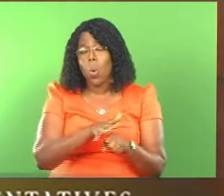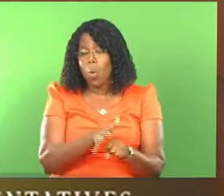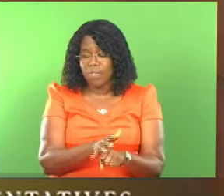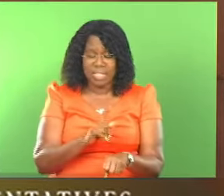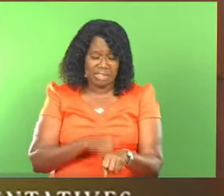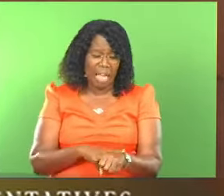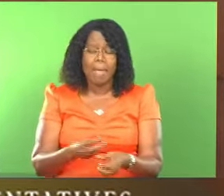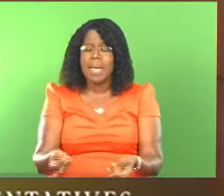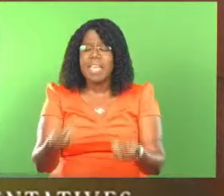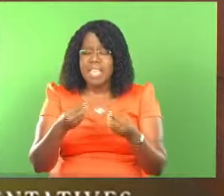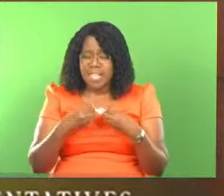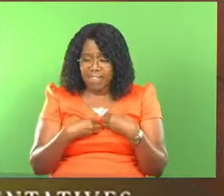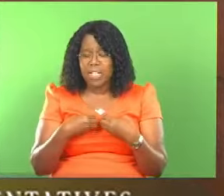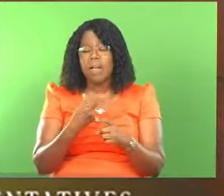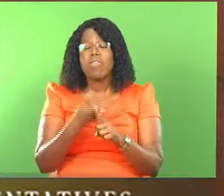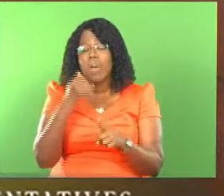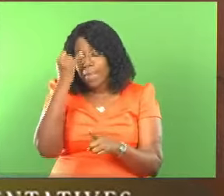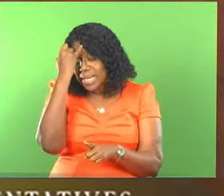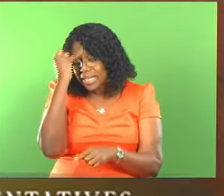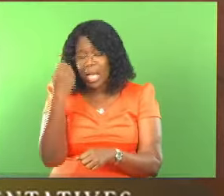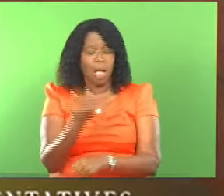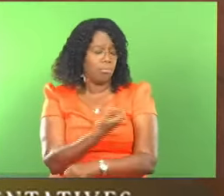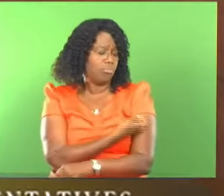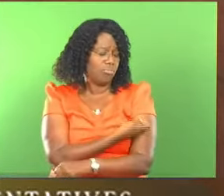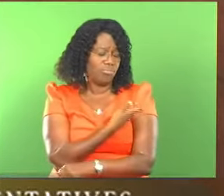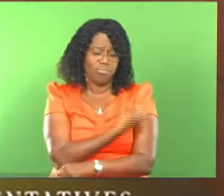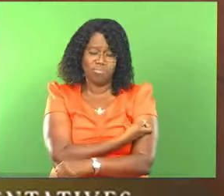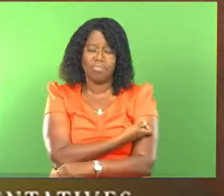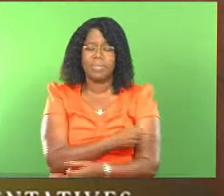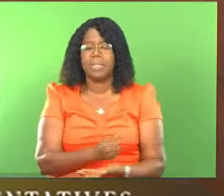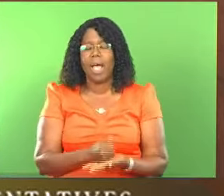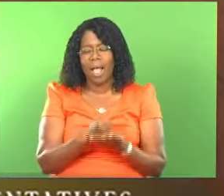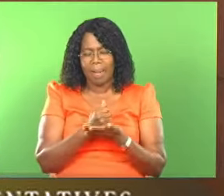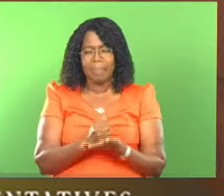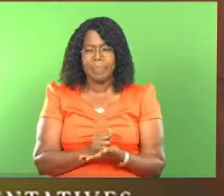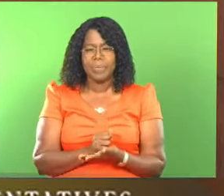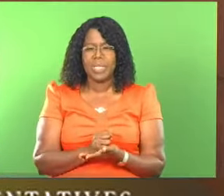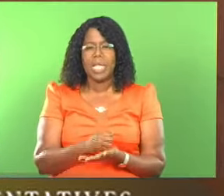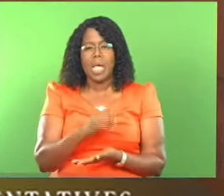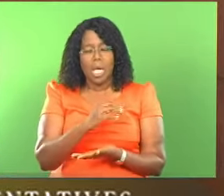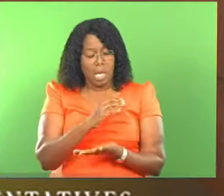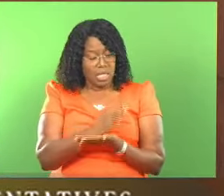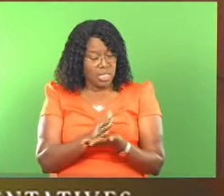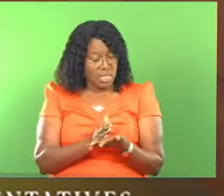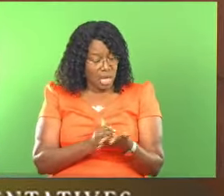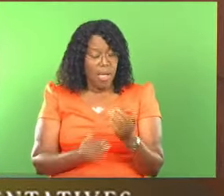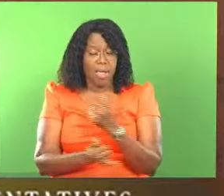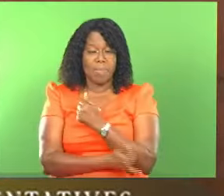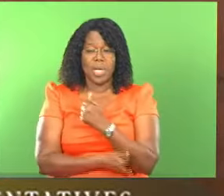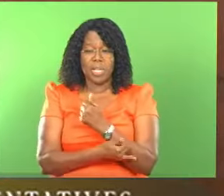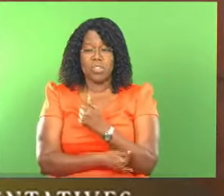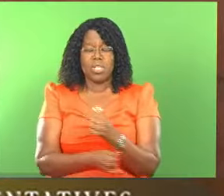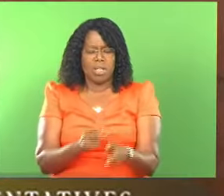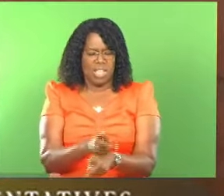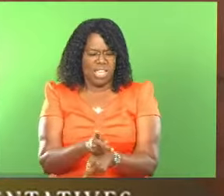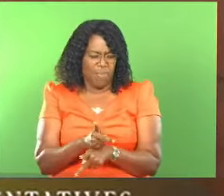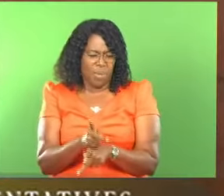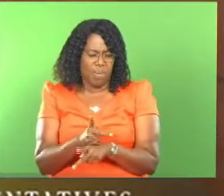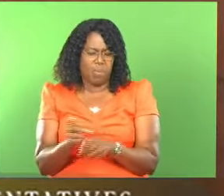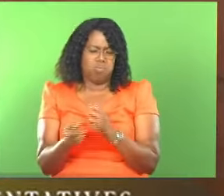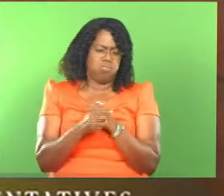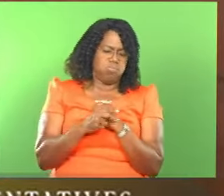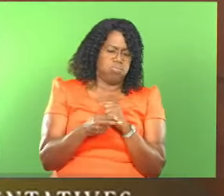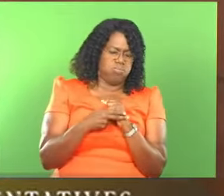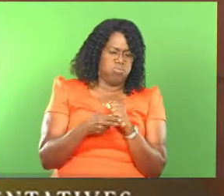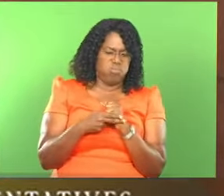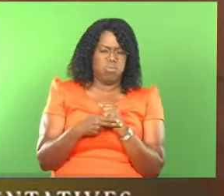And I want us to remember that when some countries were hoarding their medical supplies and their vaccines, it